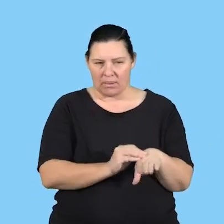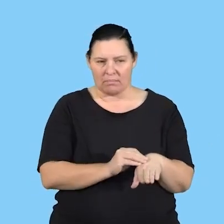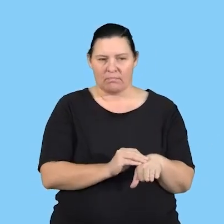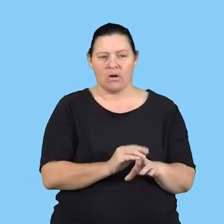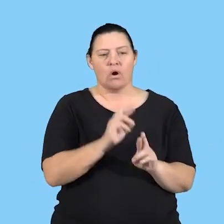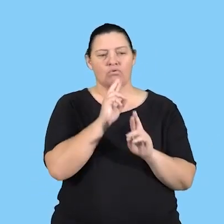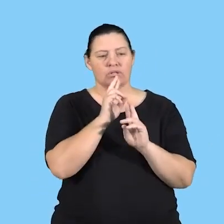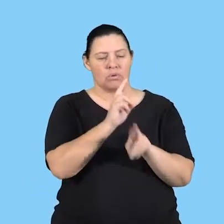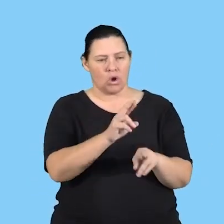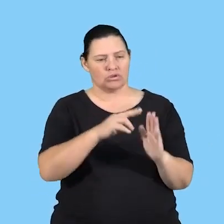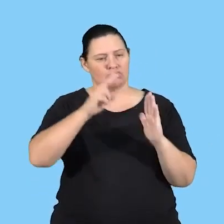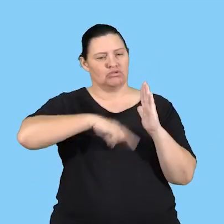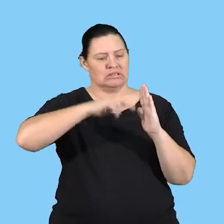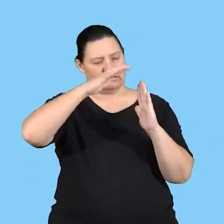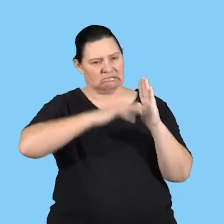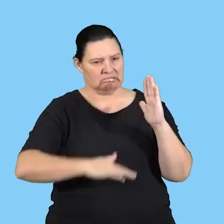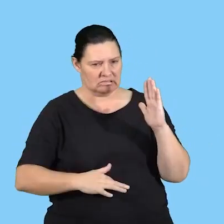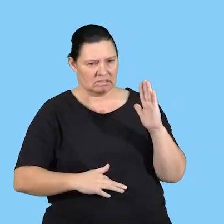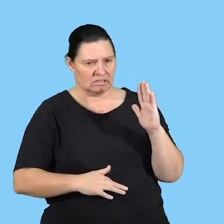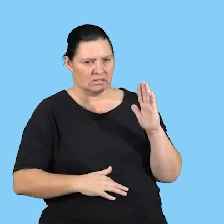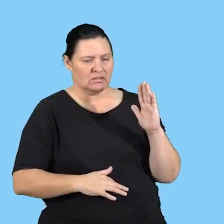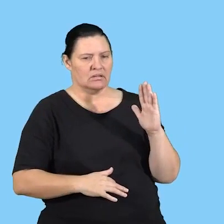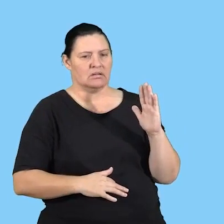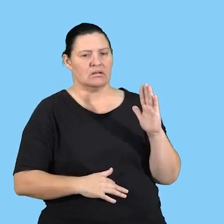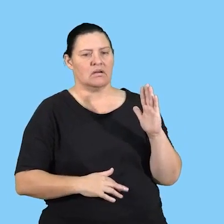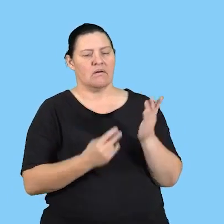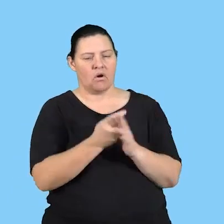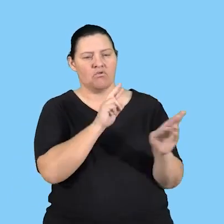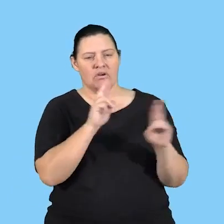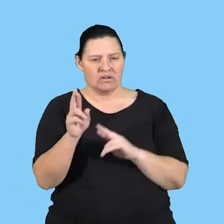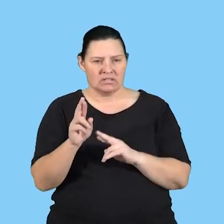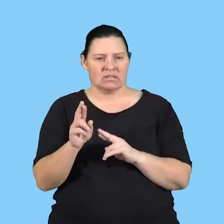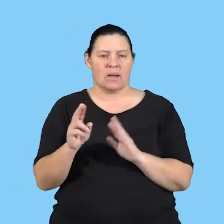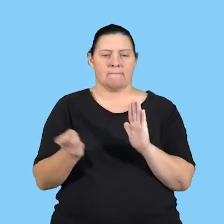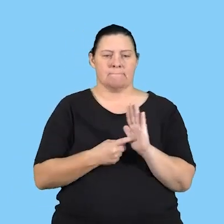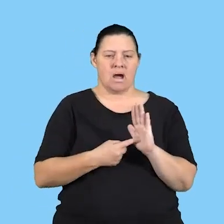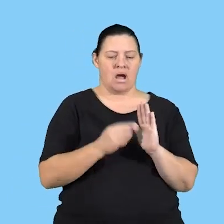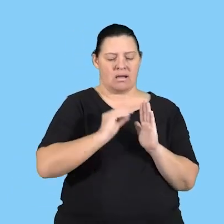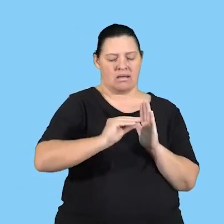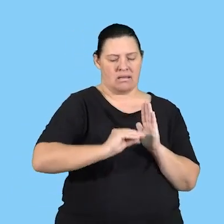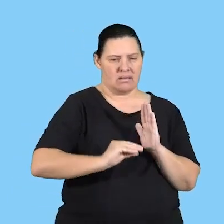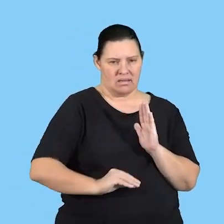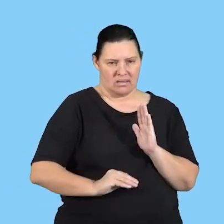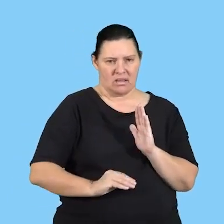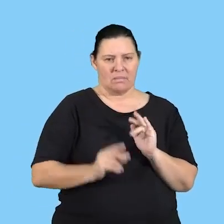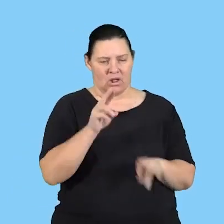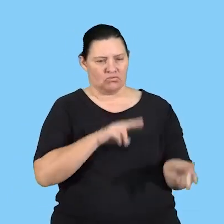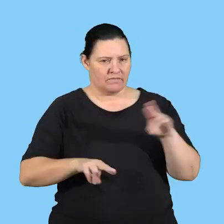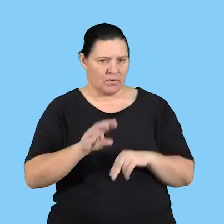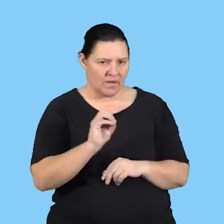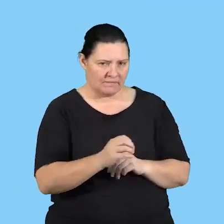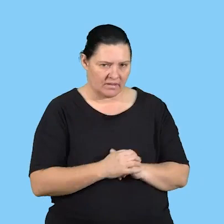with response to text, which was specific reference to mark allocation that has been